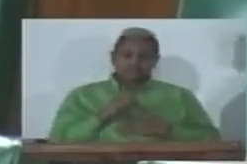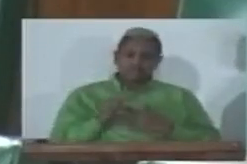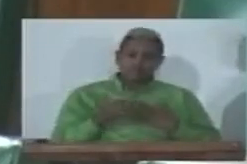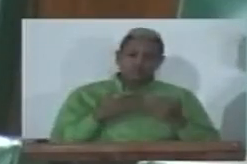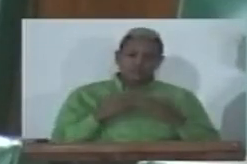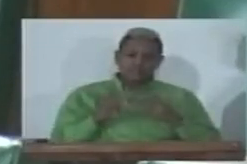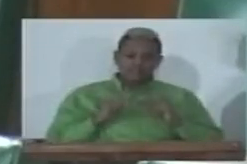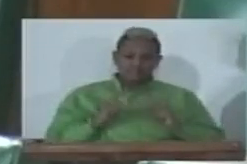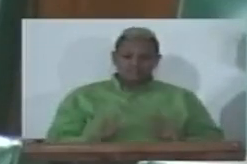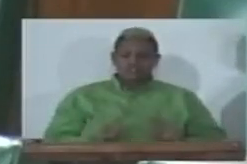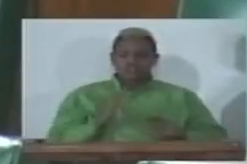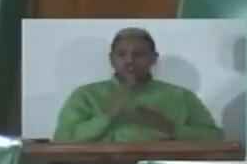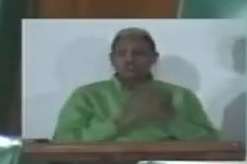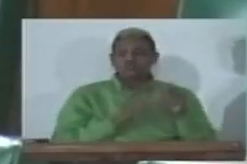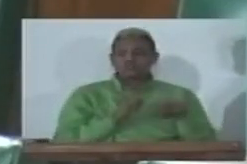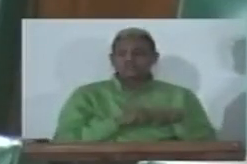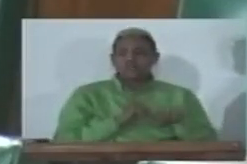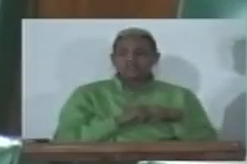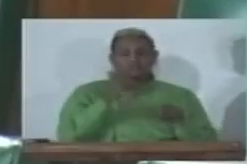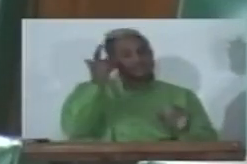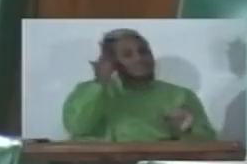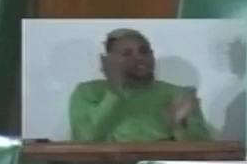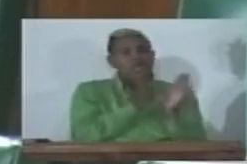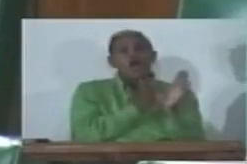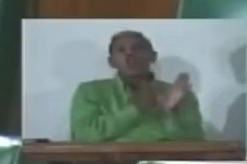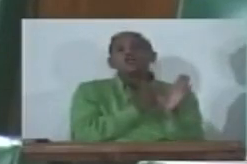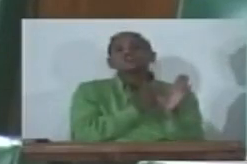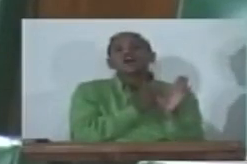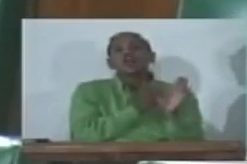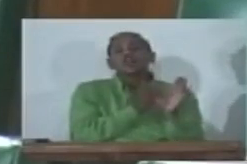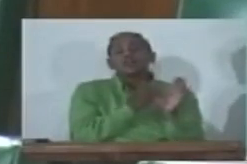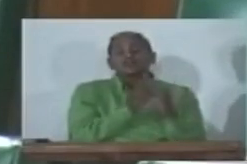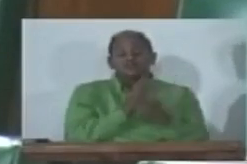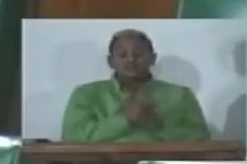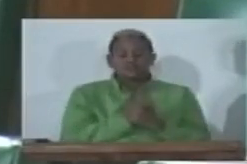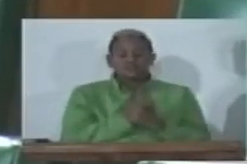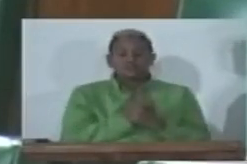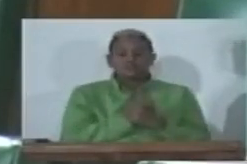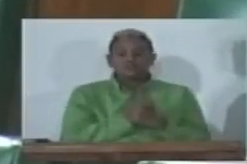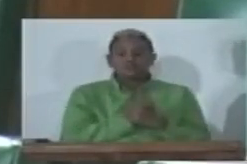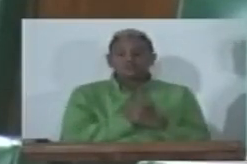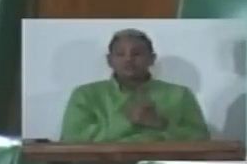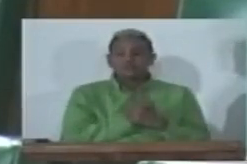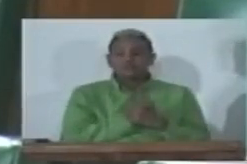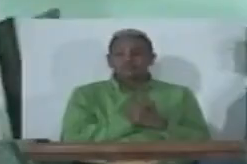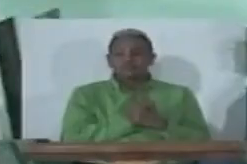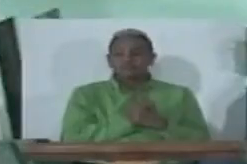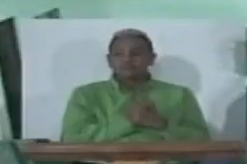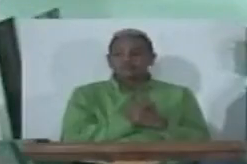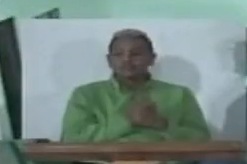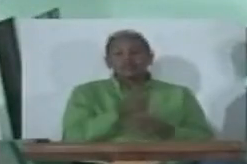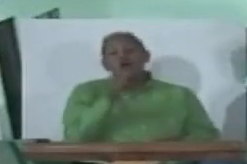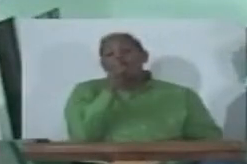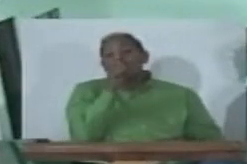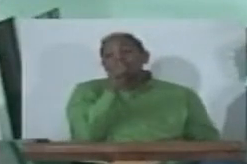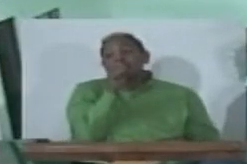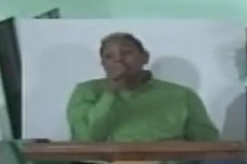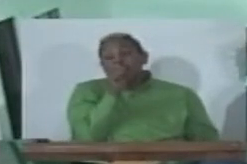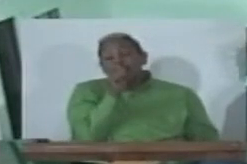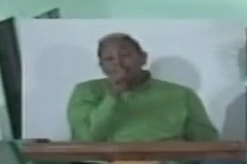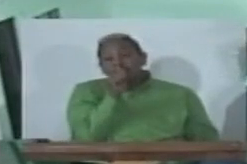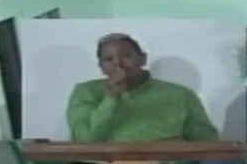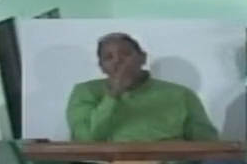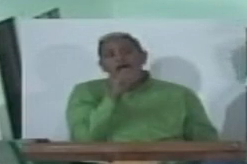physical and in some aspects psychological, the question of confidentiality